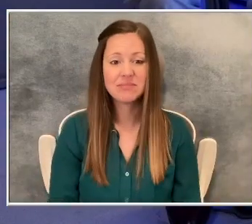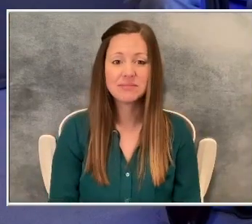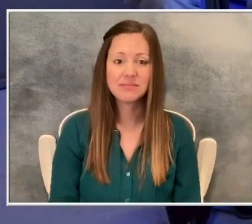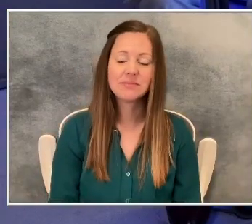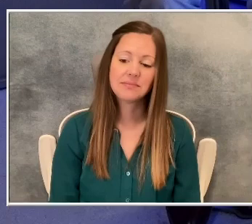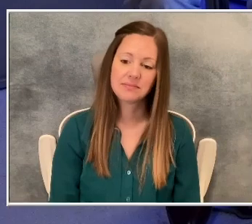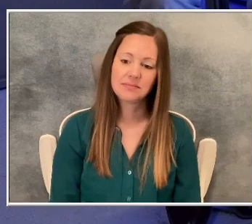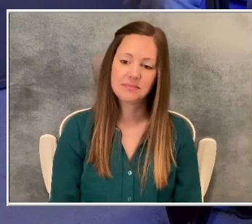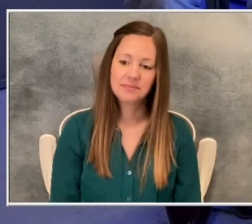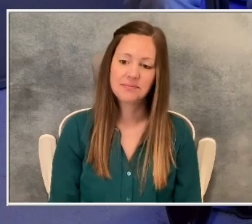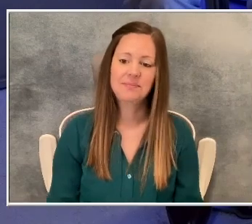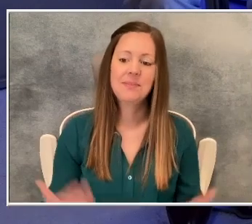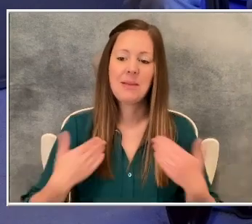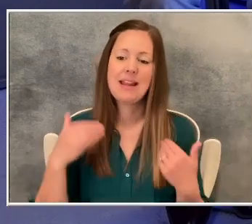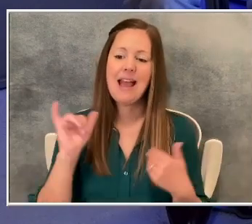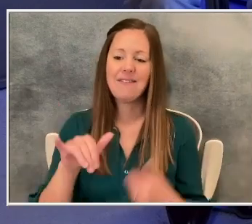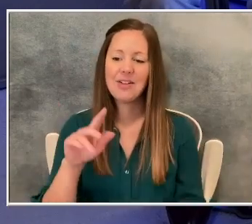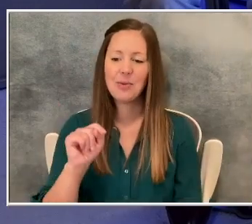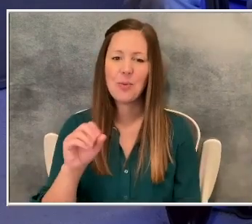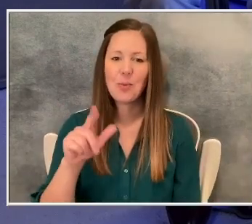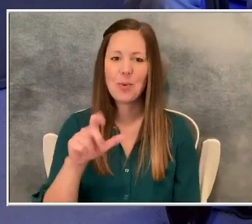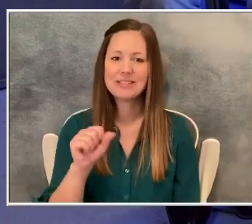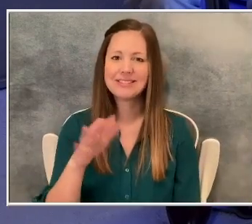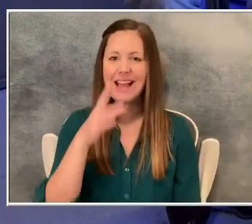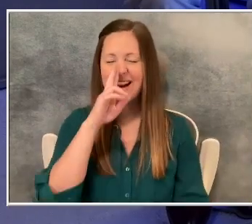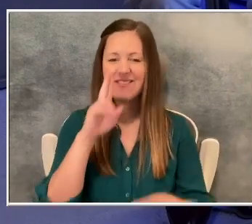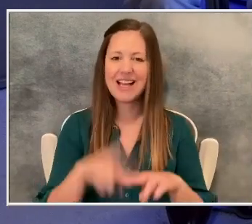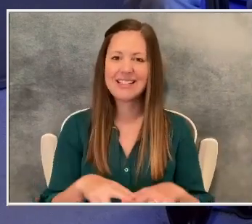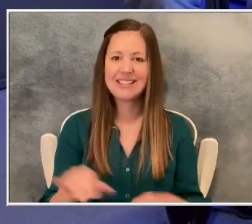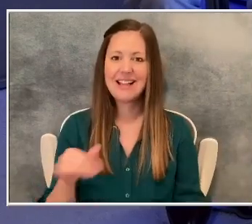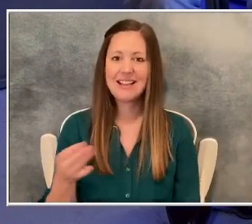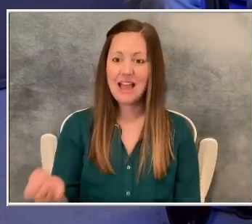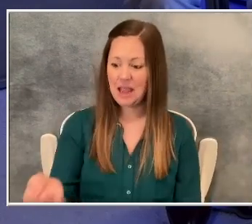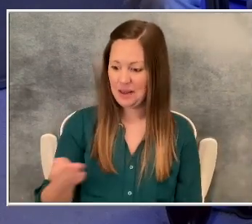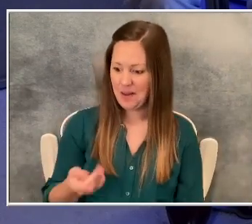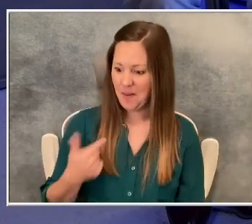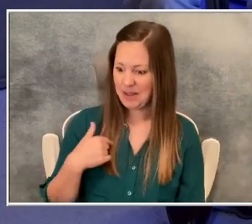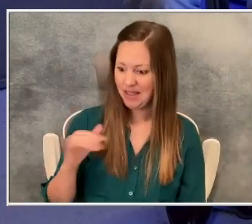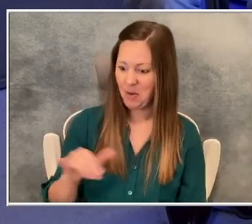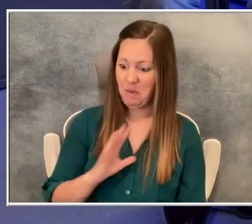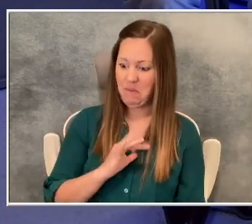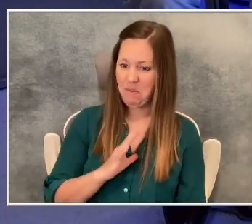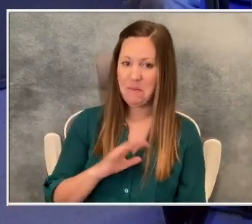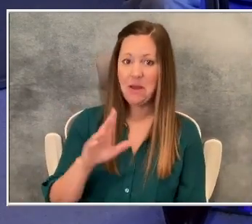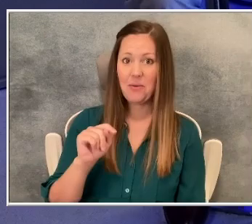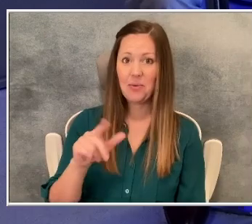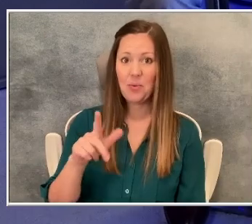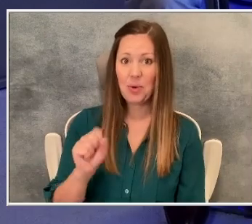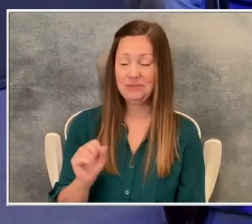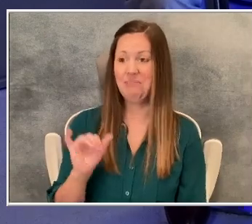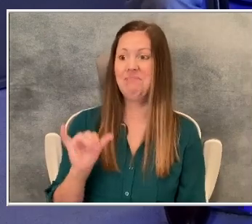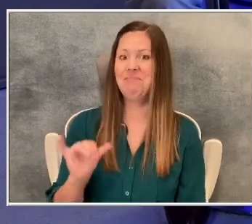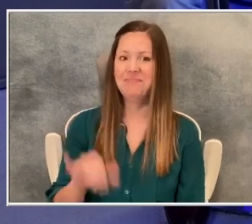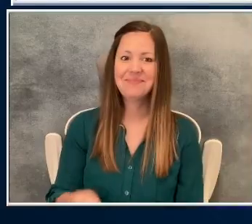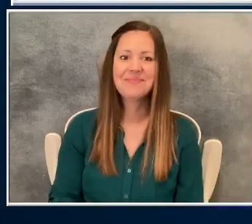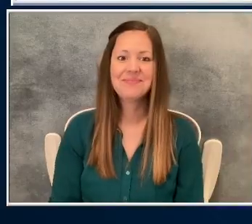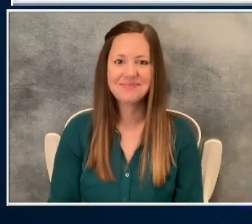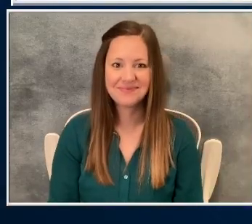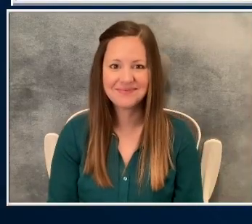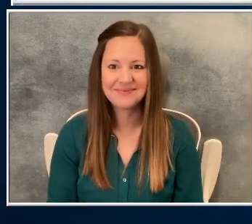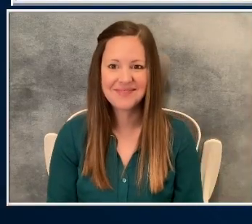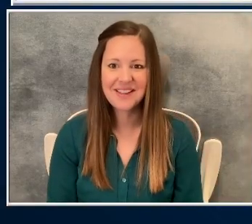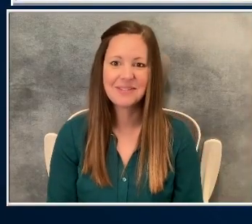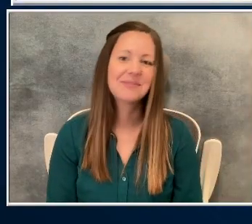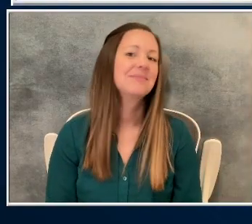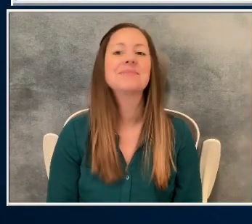all those tools is kind of fun too. I'm just saying, it's kind of like, give me a fly rod. I may have a few already in my closet, but I can still use another one. It's all good. They